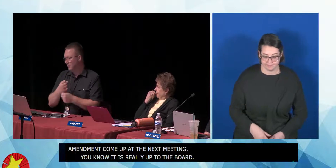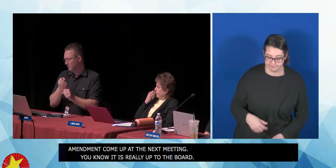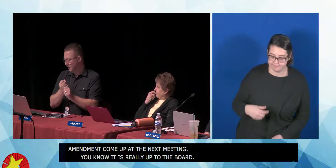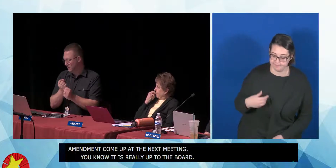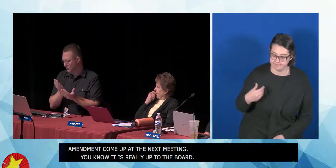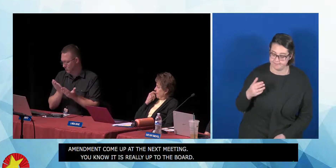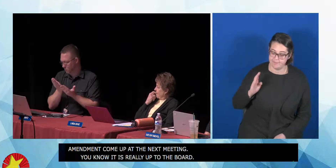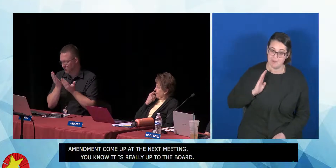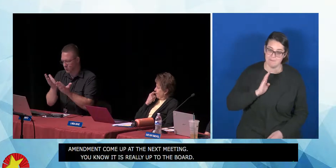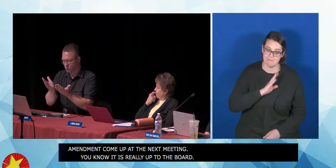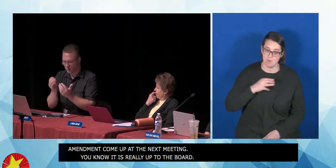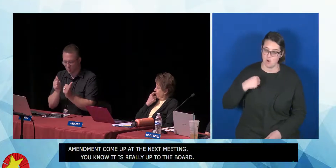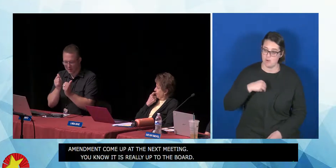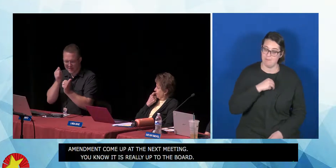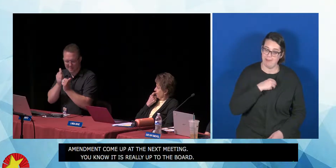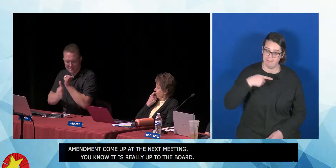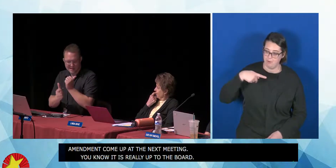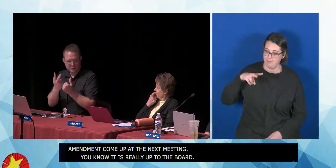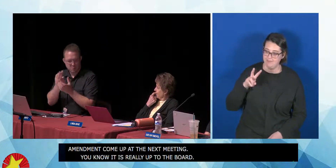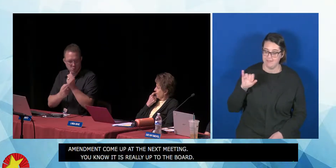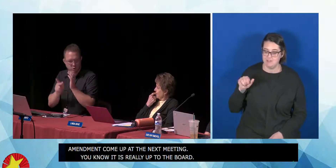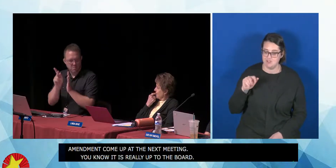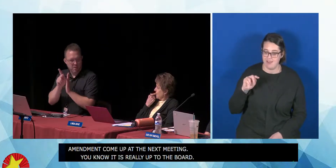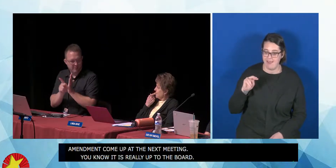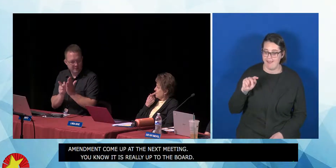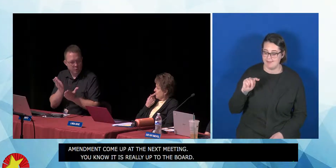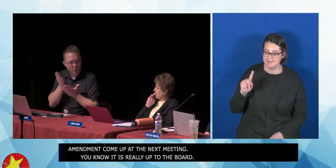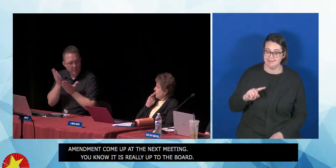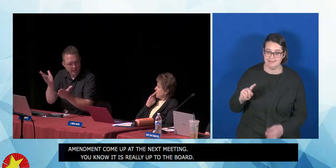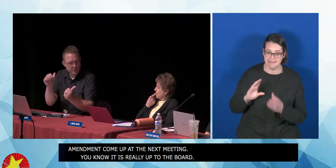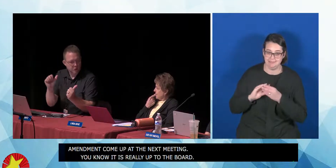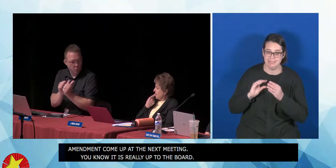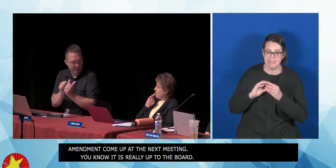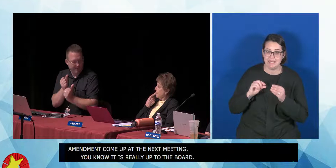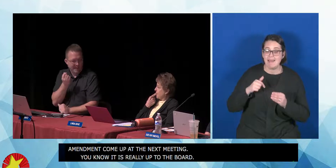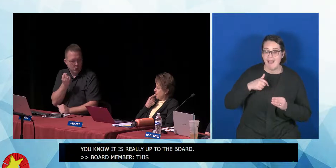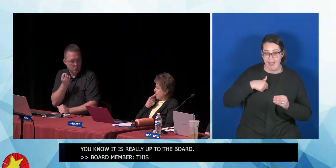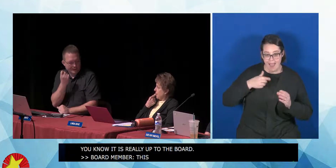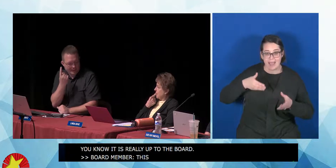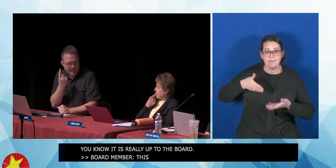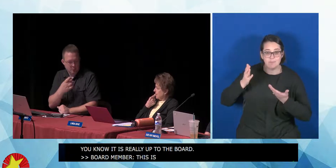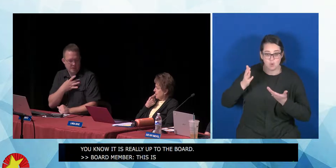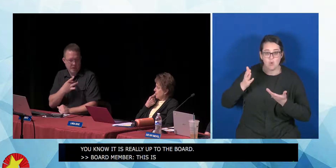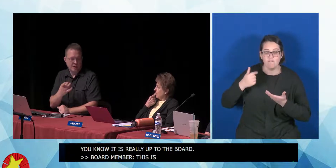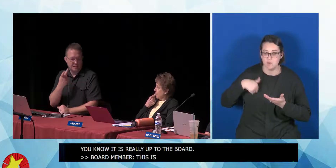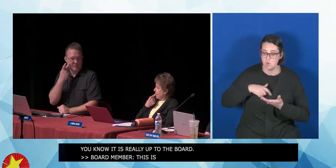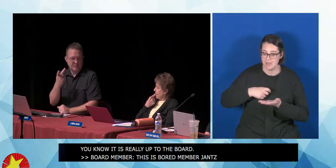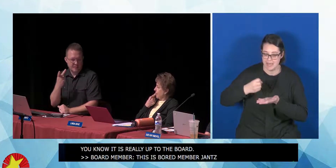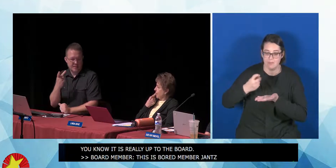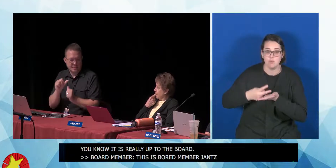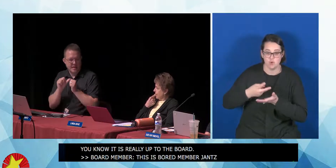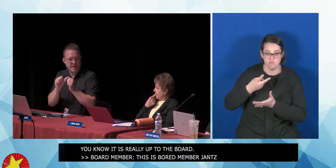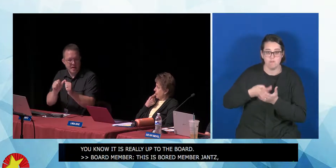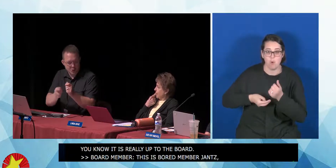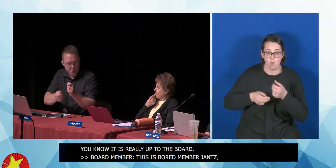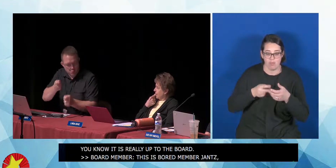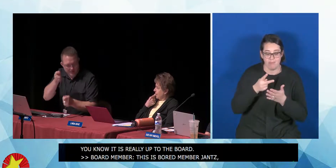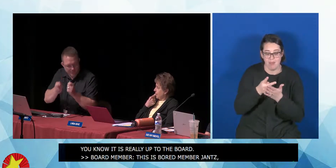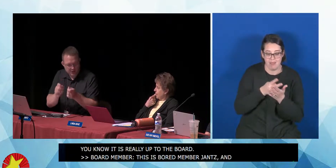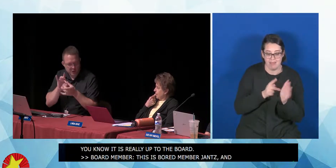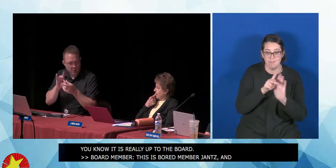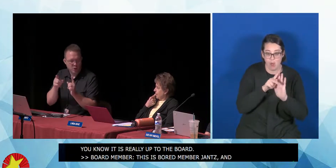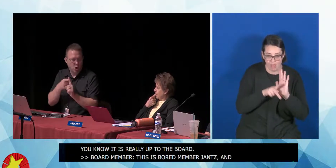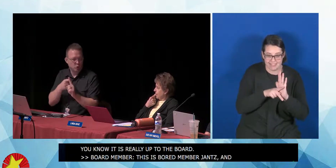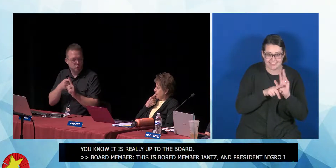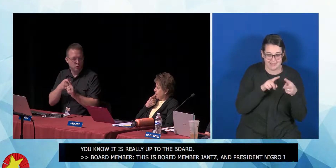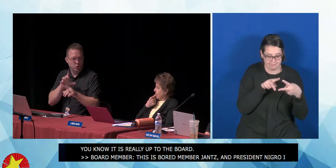This is Board Member Jantz. President Nigro, I move that we approve both of the policies with the understanding